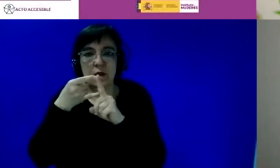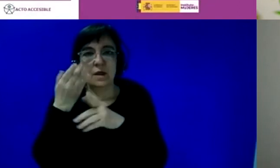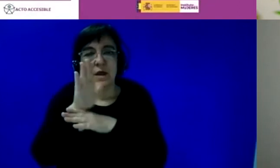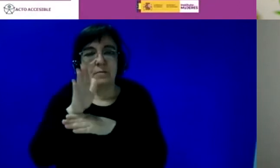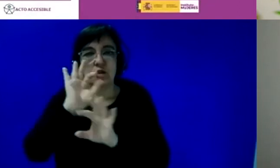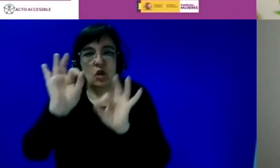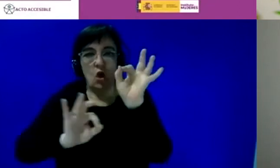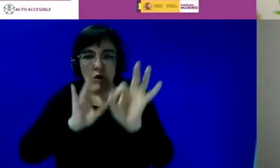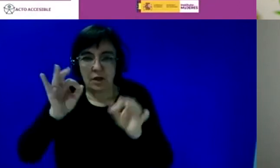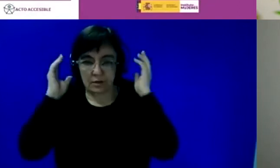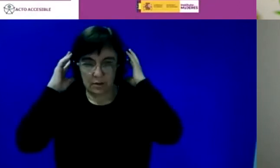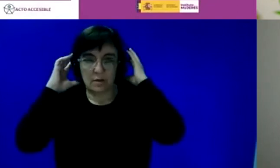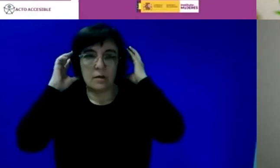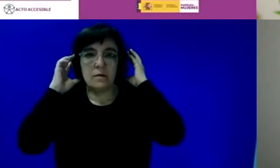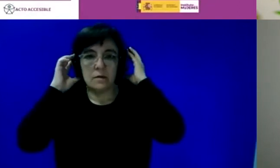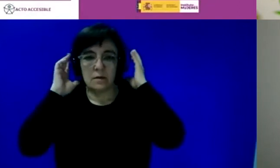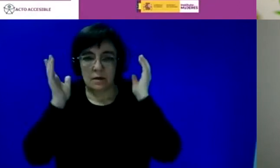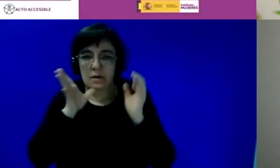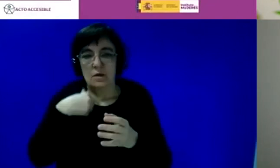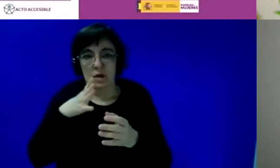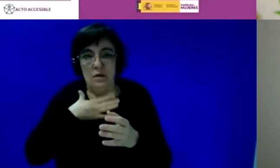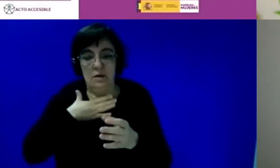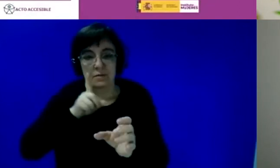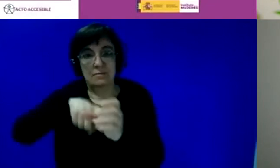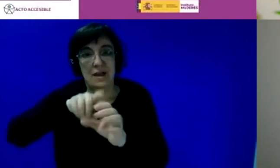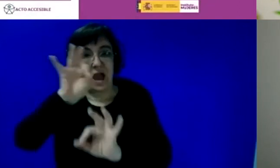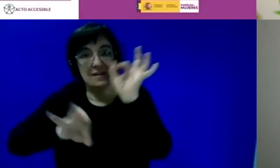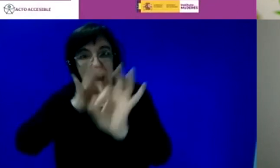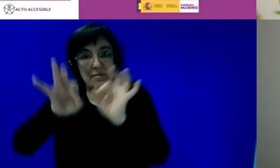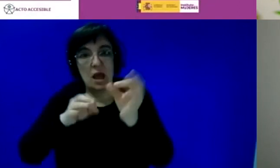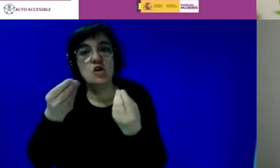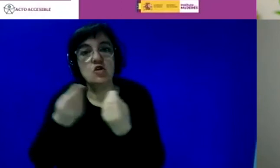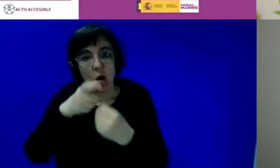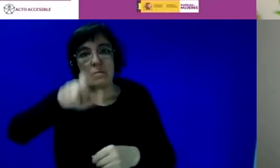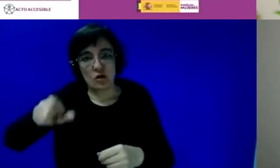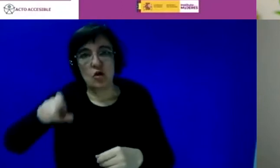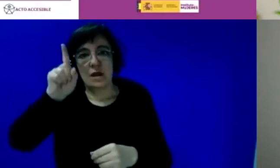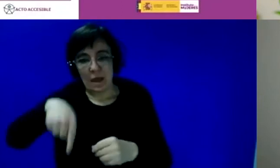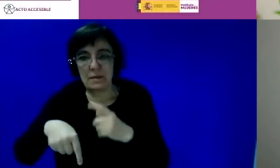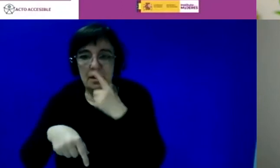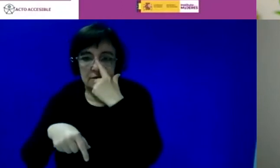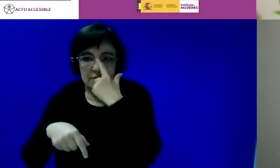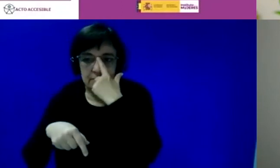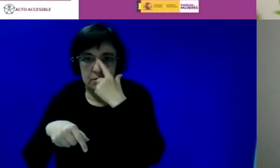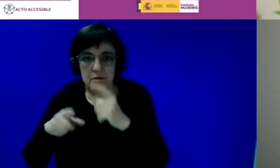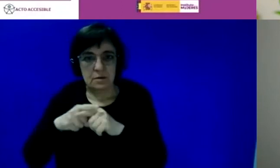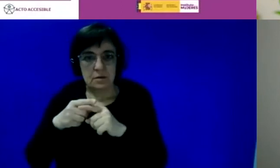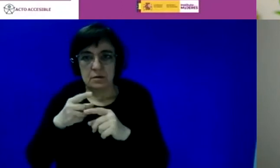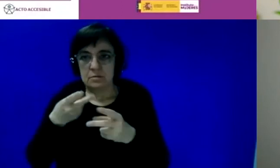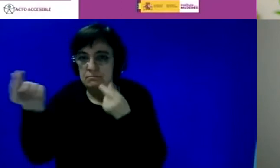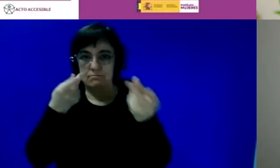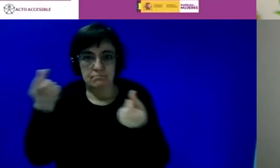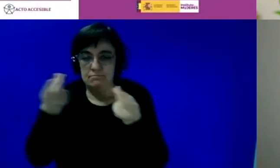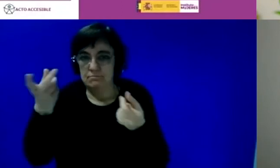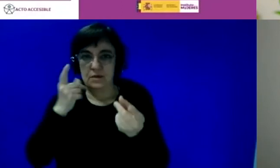of Ukraine and with people who have left and who are now in foreign countries. And they talked about the problems they